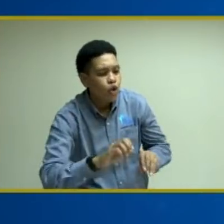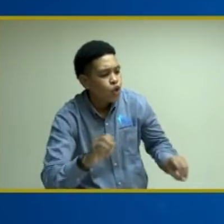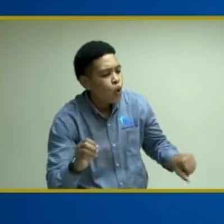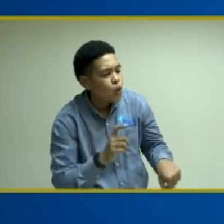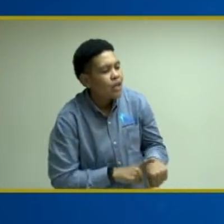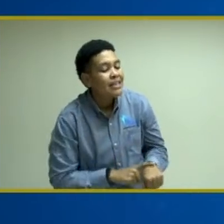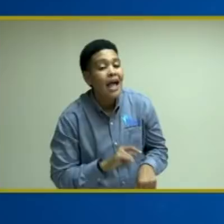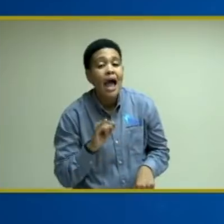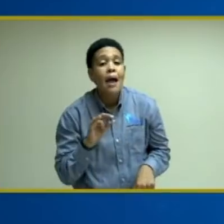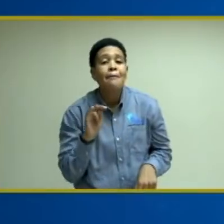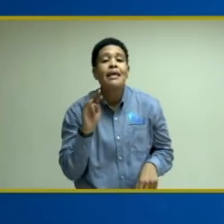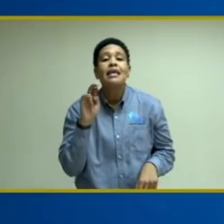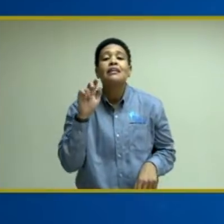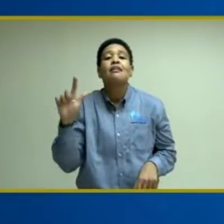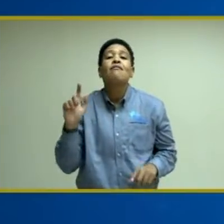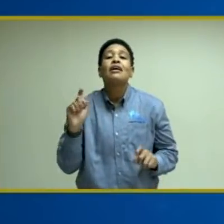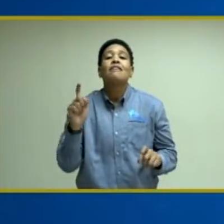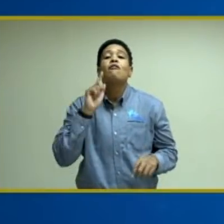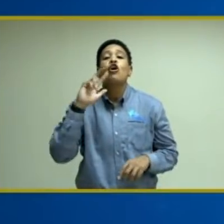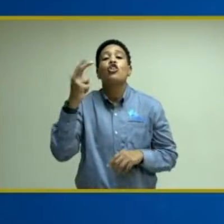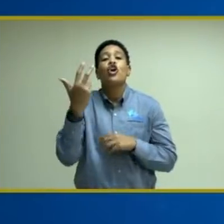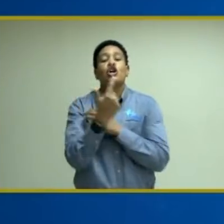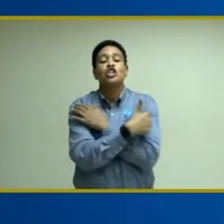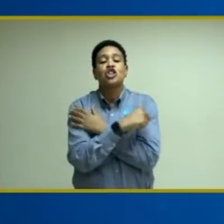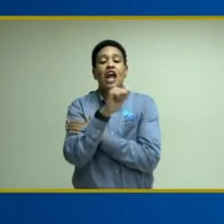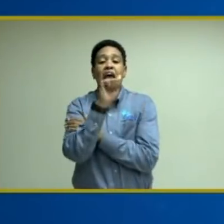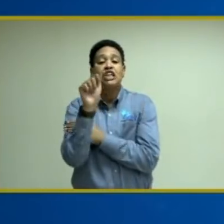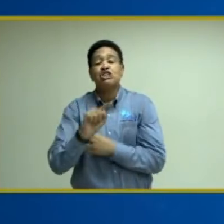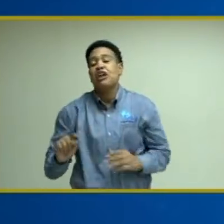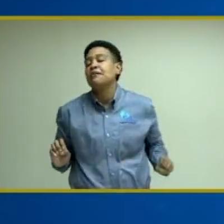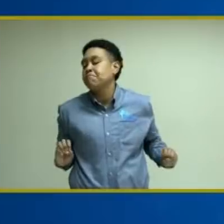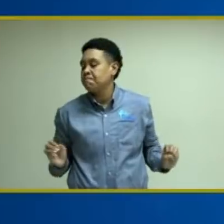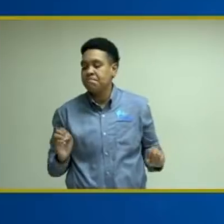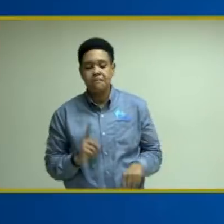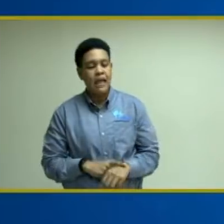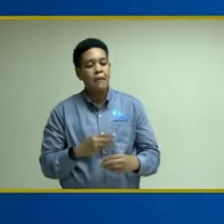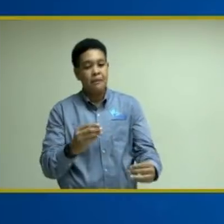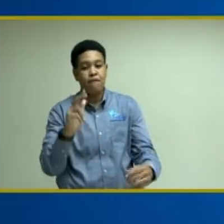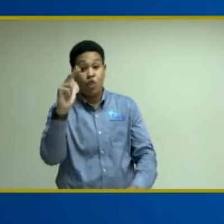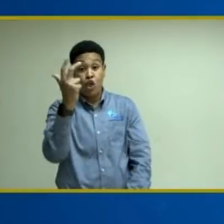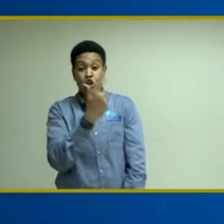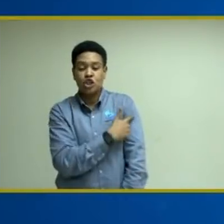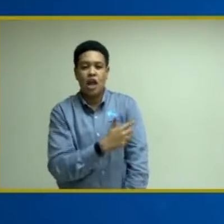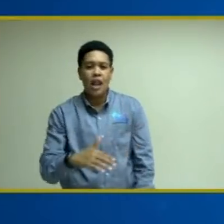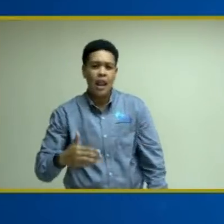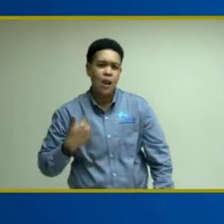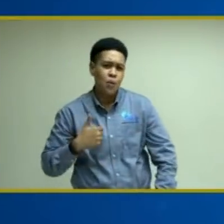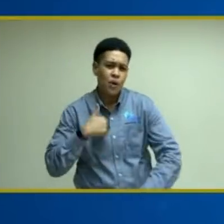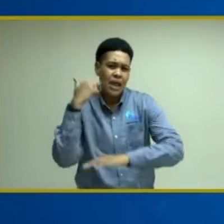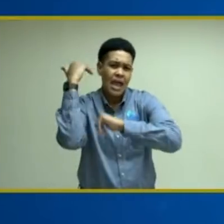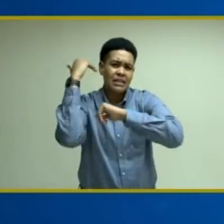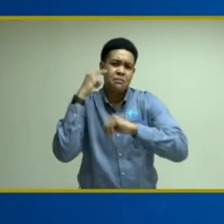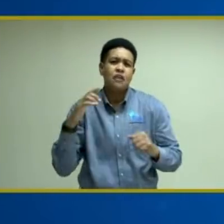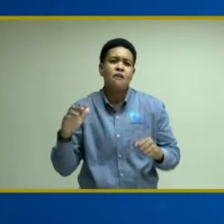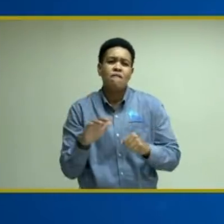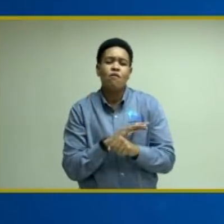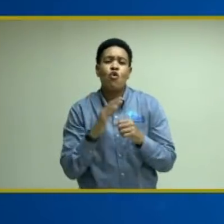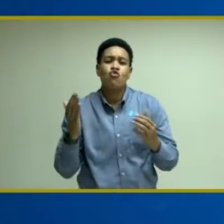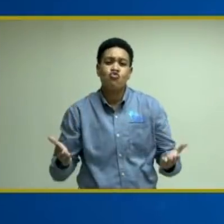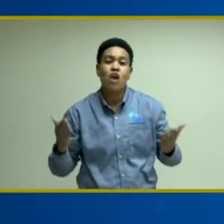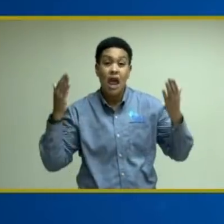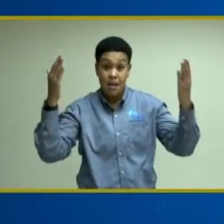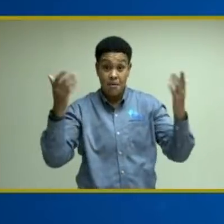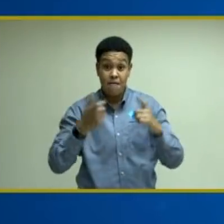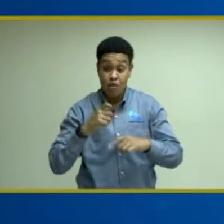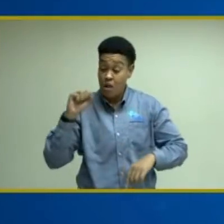given for the third dose of the AstraZeneca vaccine as yet. And we anticipate that the full recommendations